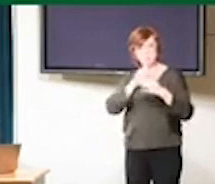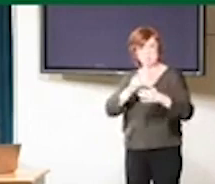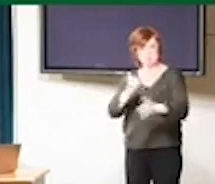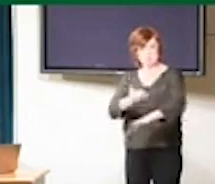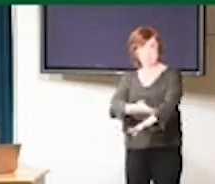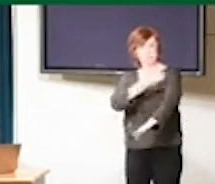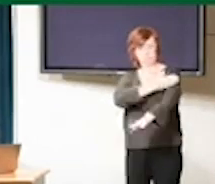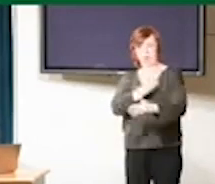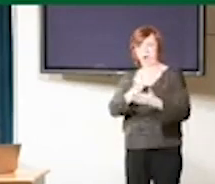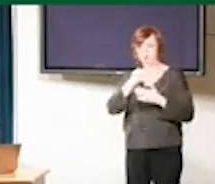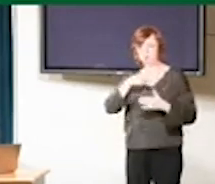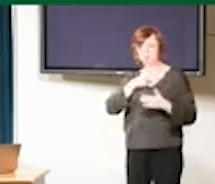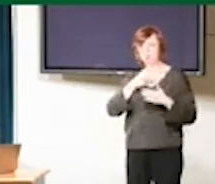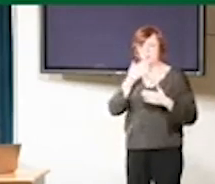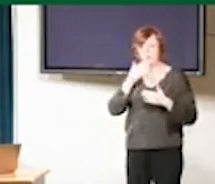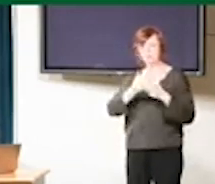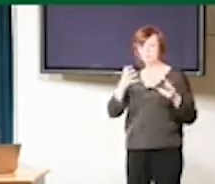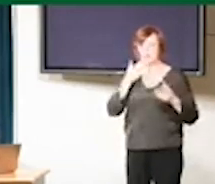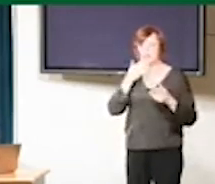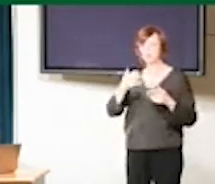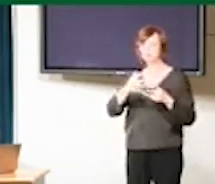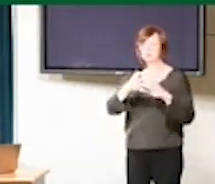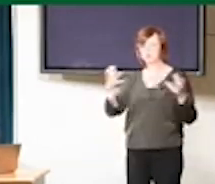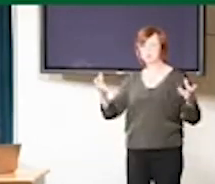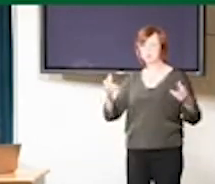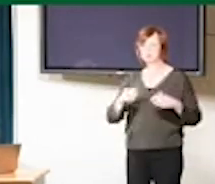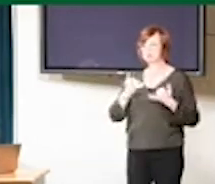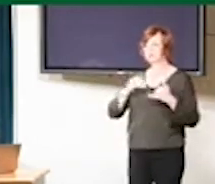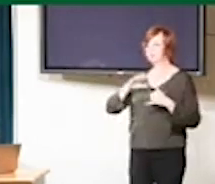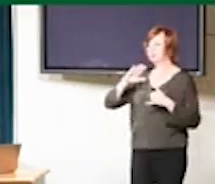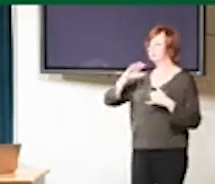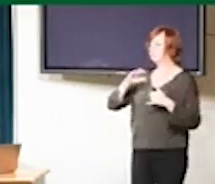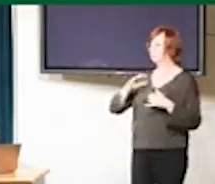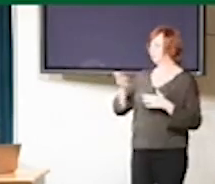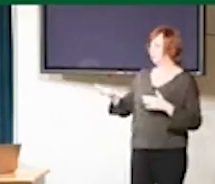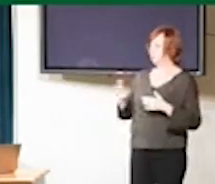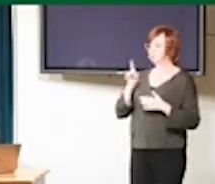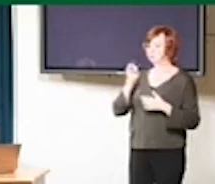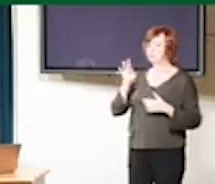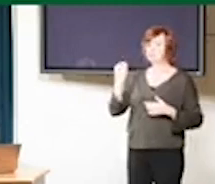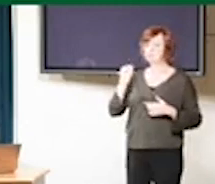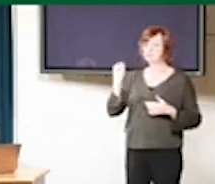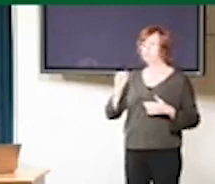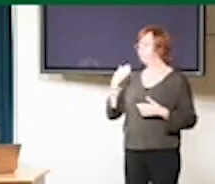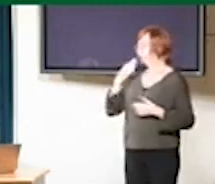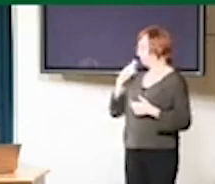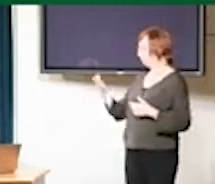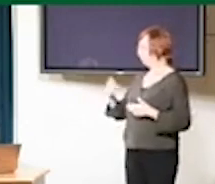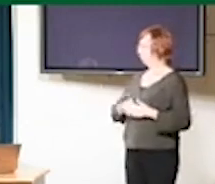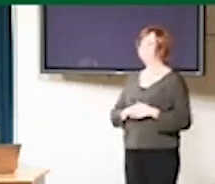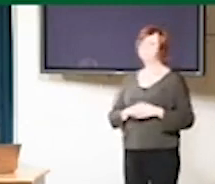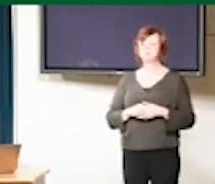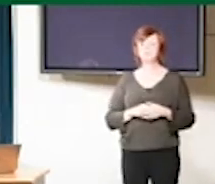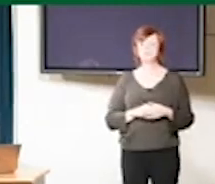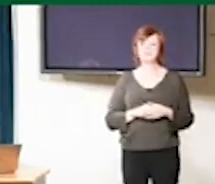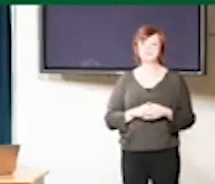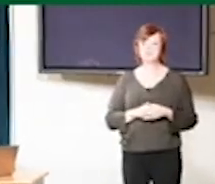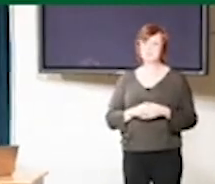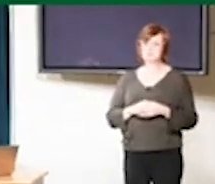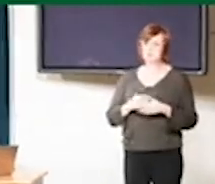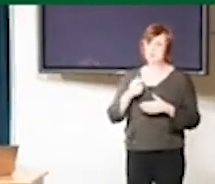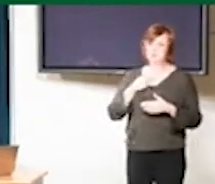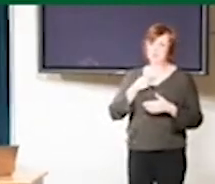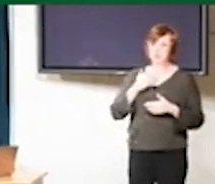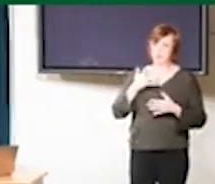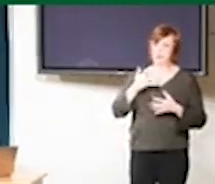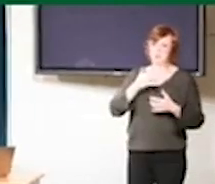what you're doing. Dr. Shahab? Thank you, Premier. So I would also like to express my